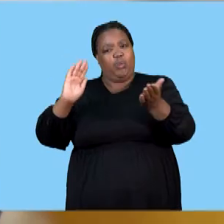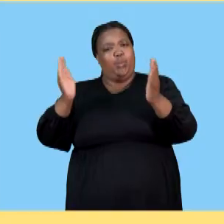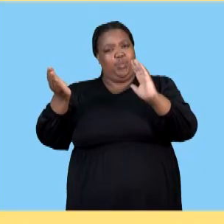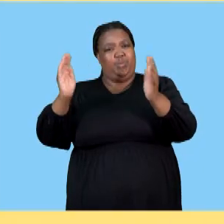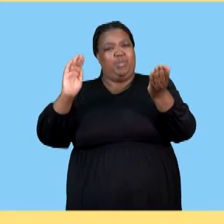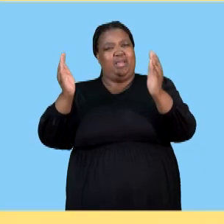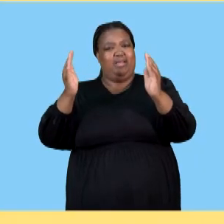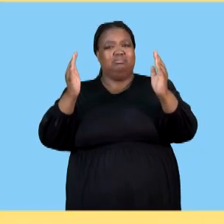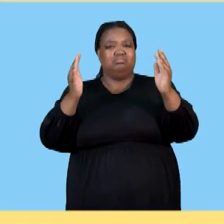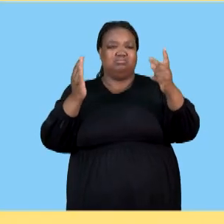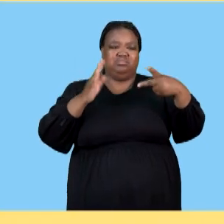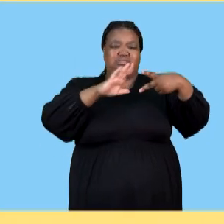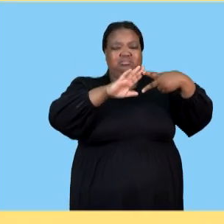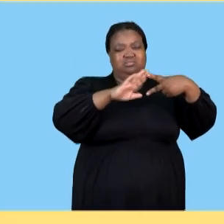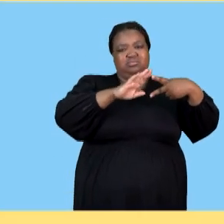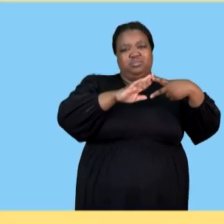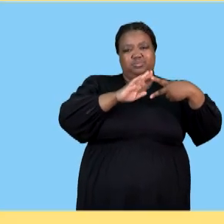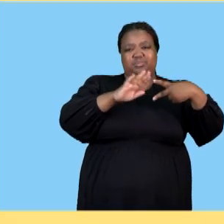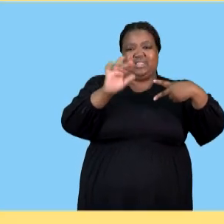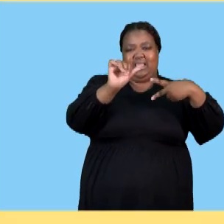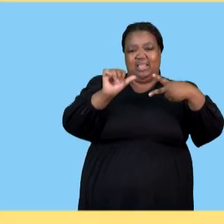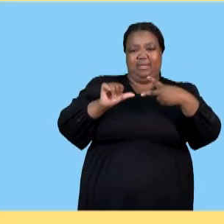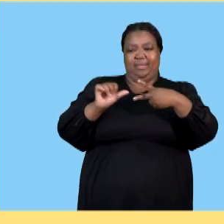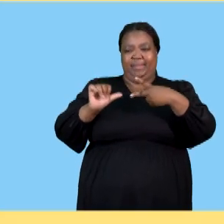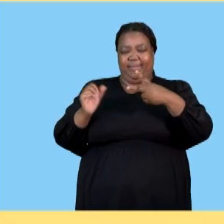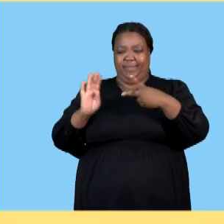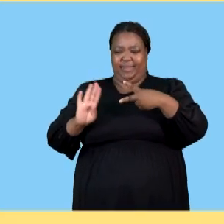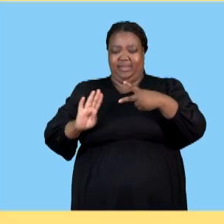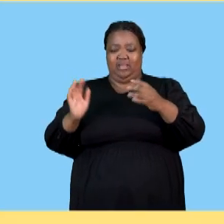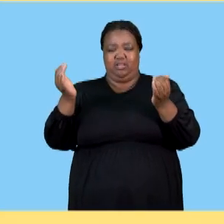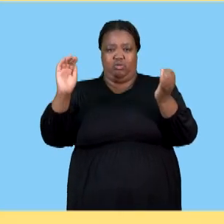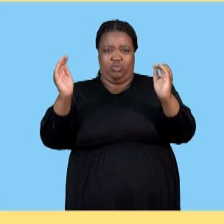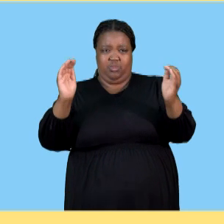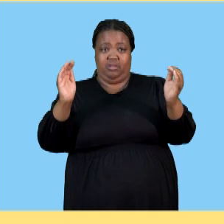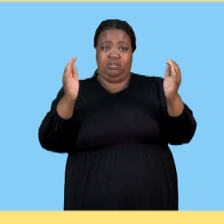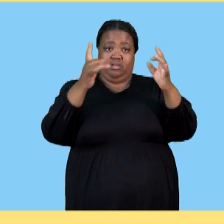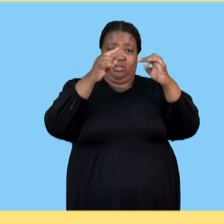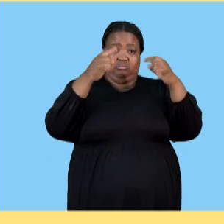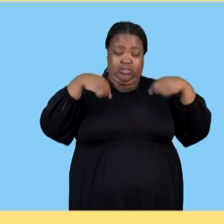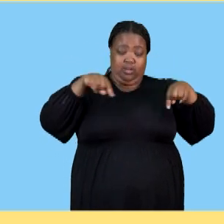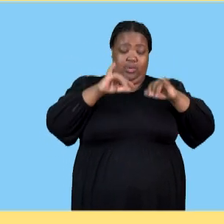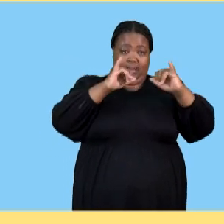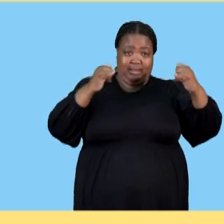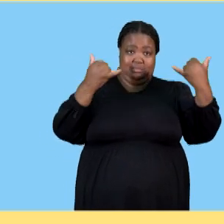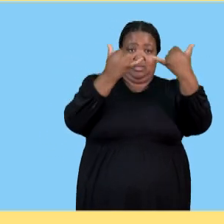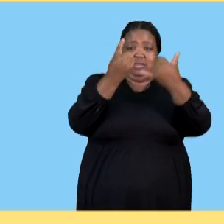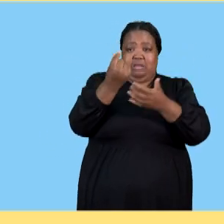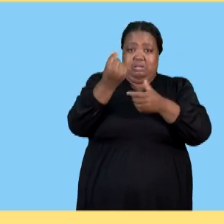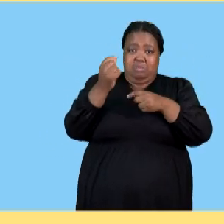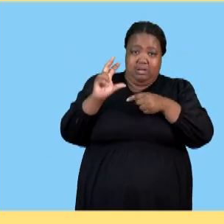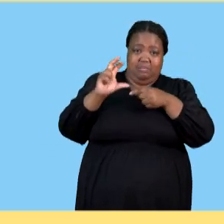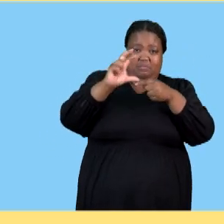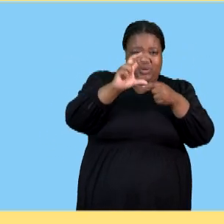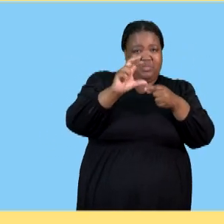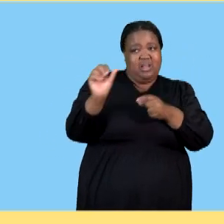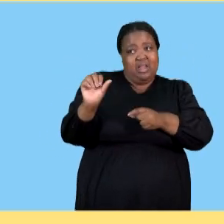A versus B. So if we are to invest in our company here, there has